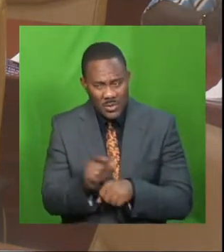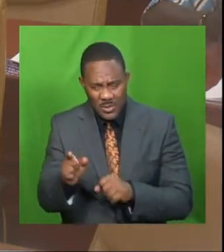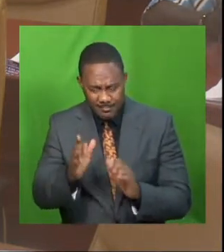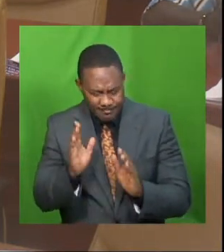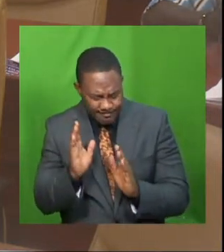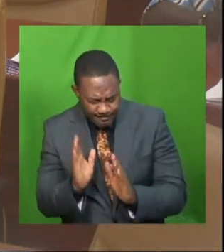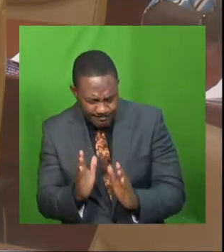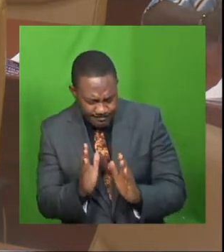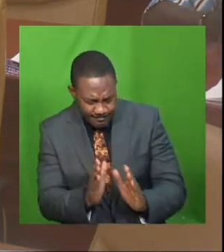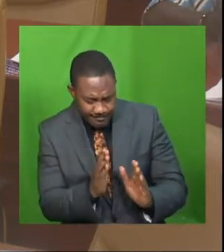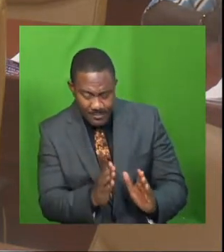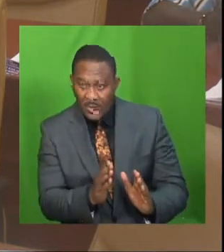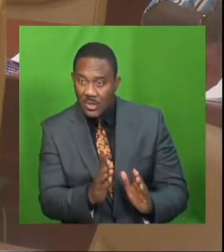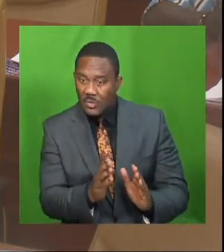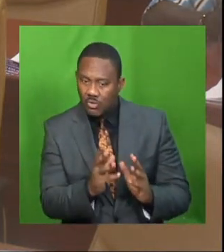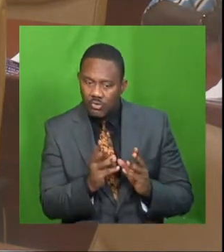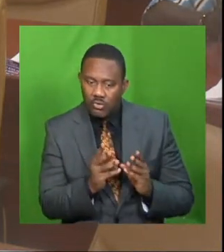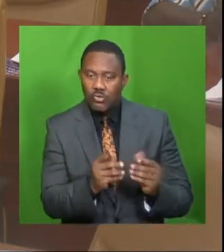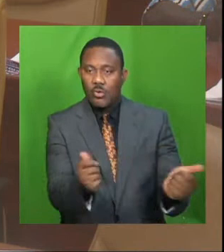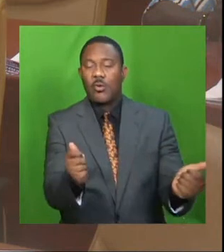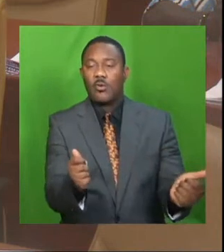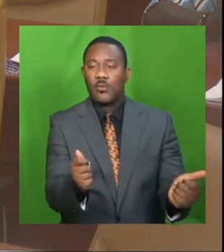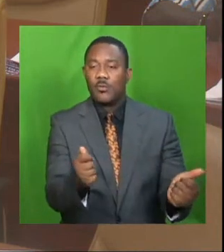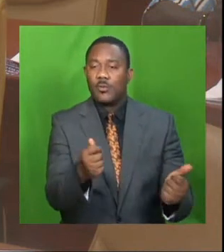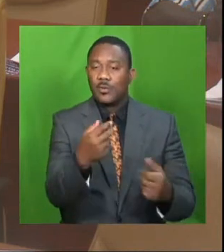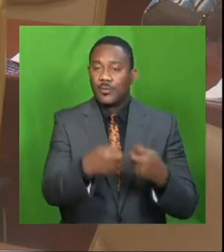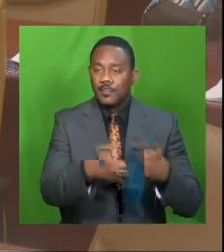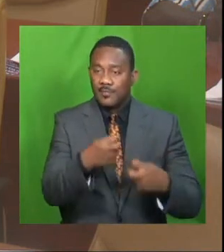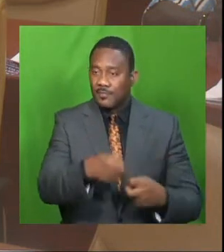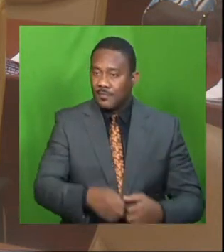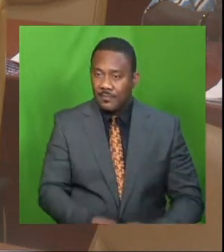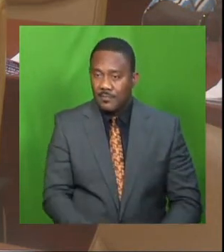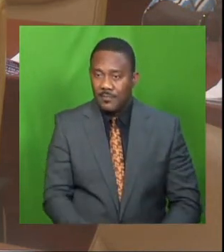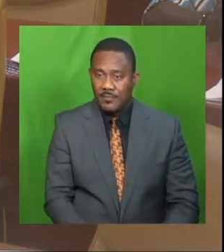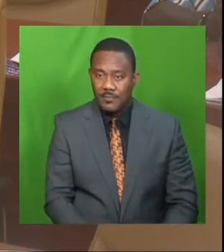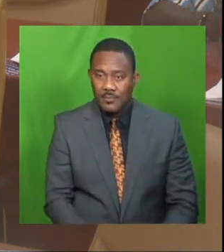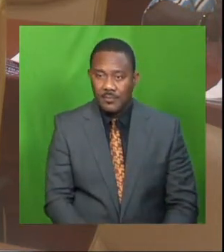specifically with the distribution challenge of permits.